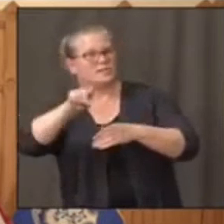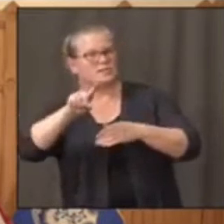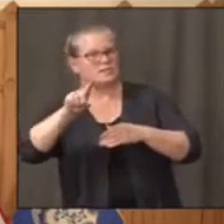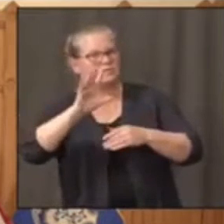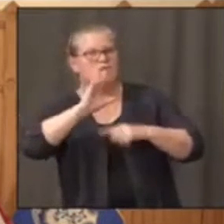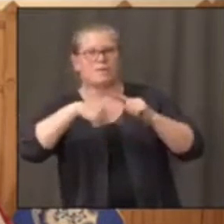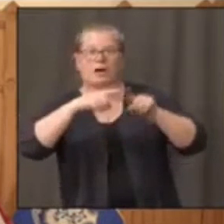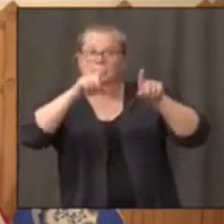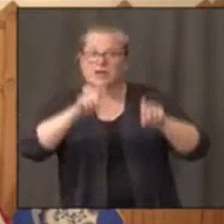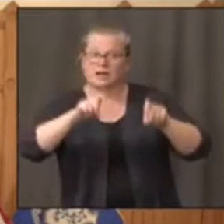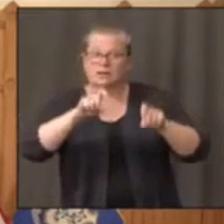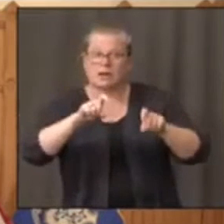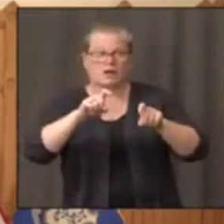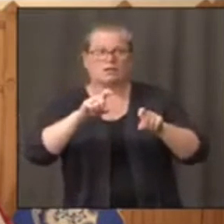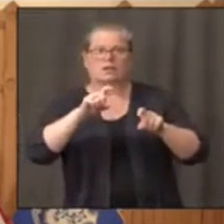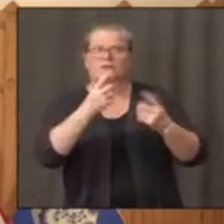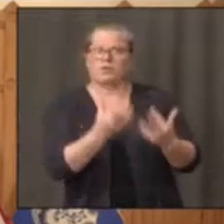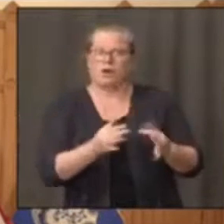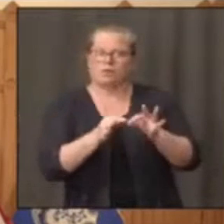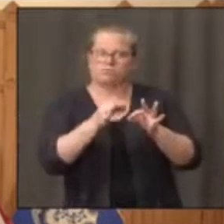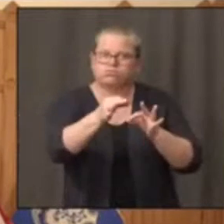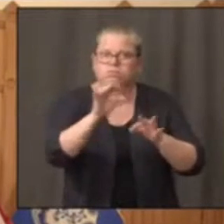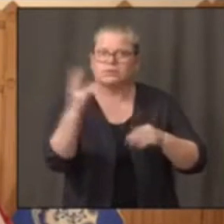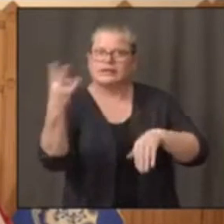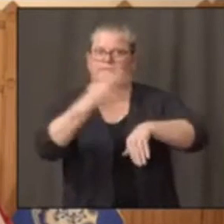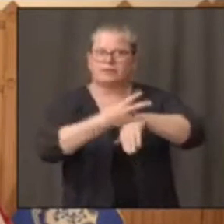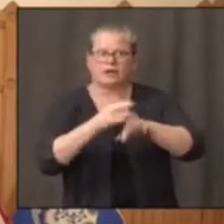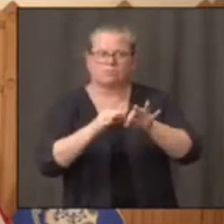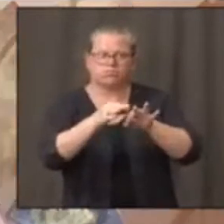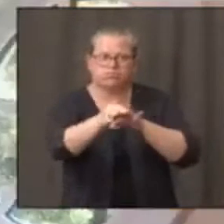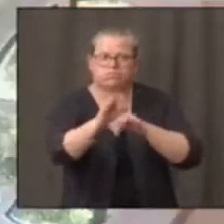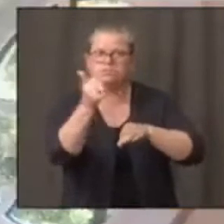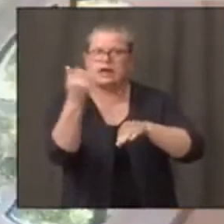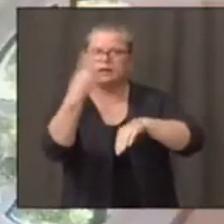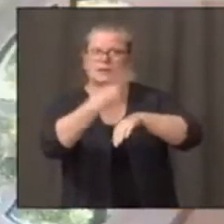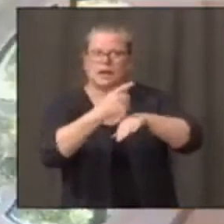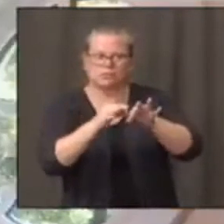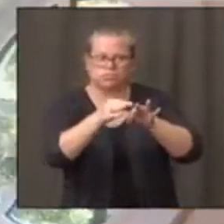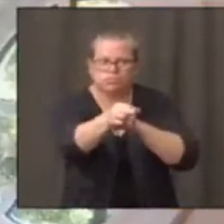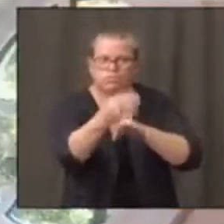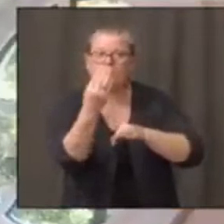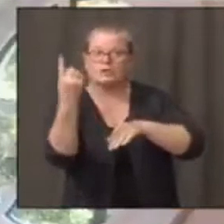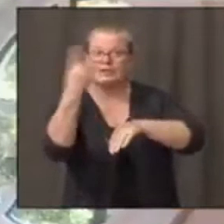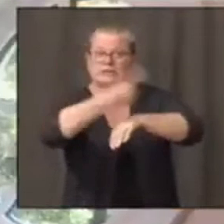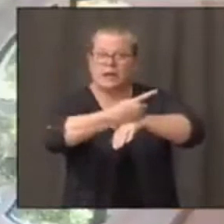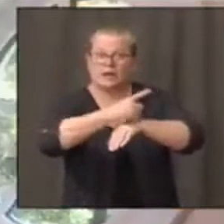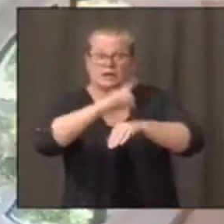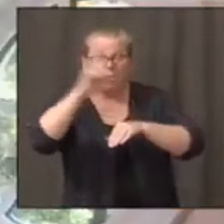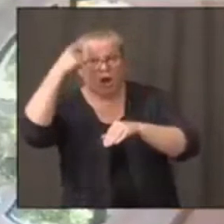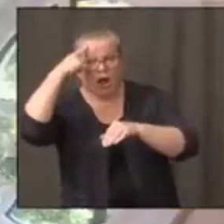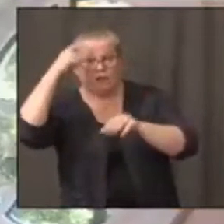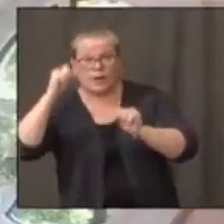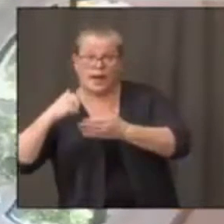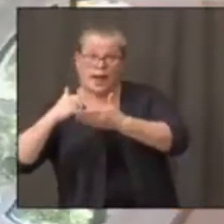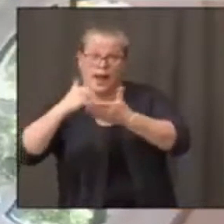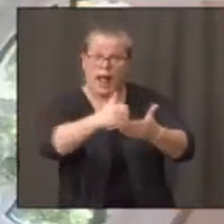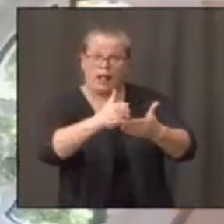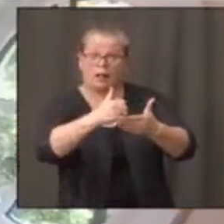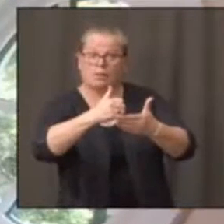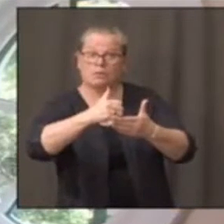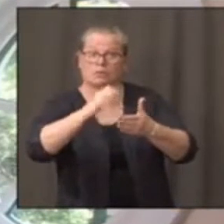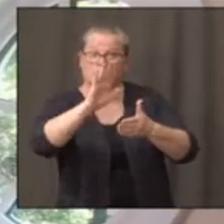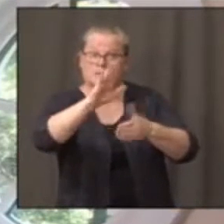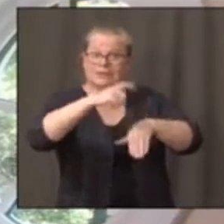to shorten the amount of time it takes to process a test? In the near term, no. I mean, in the long term, we should be building